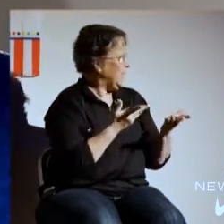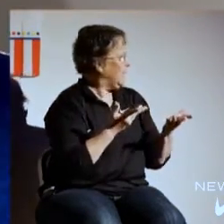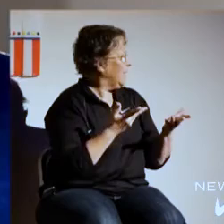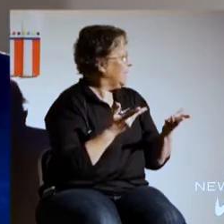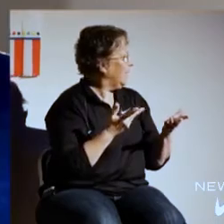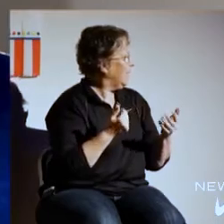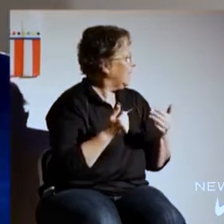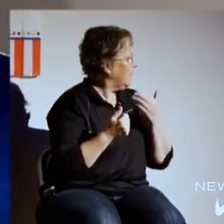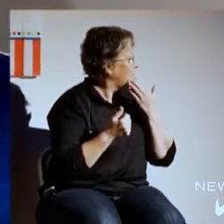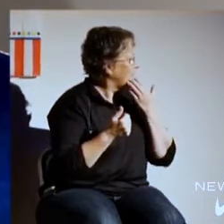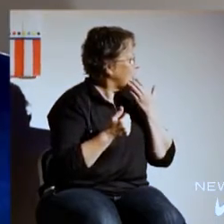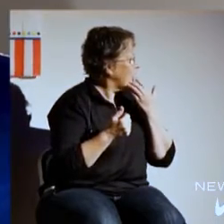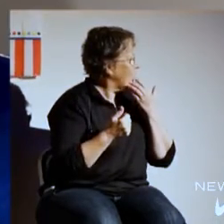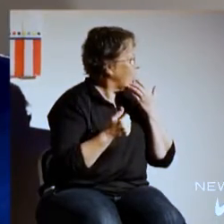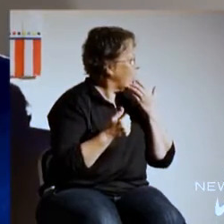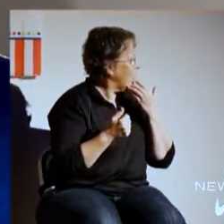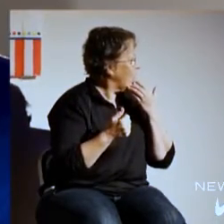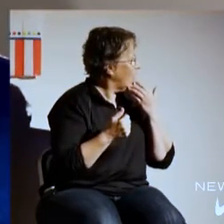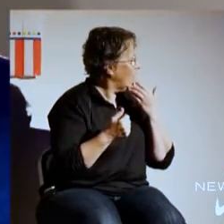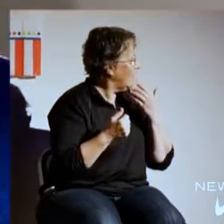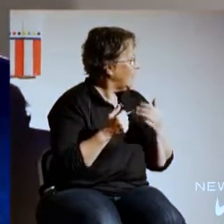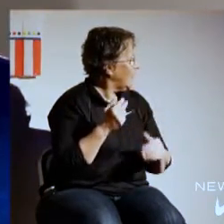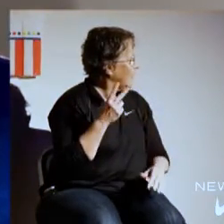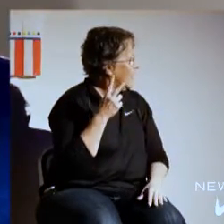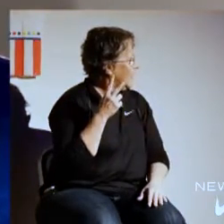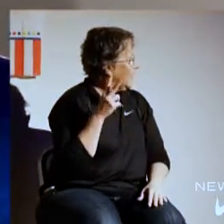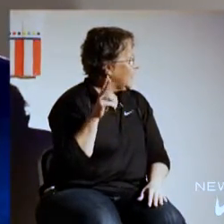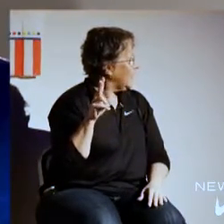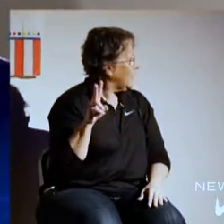And sure enough, I looked over and he just